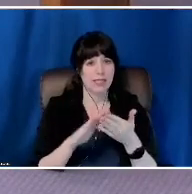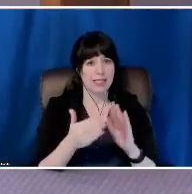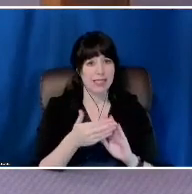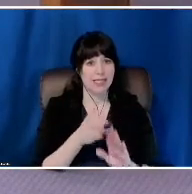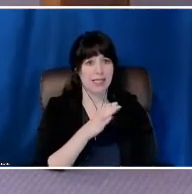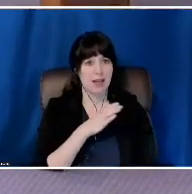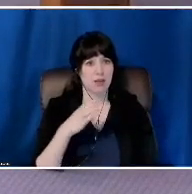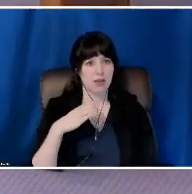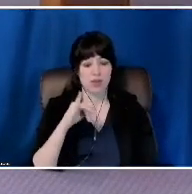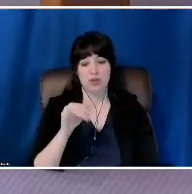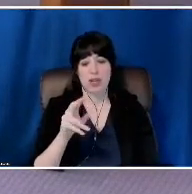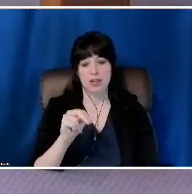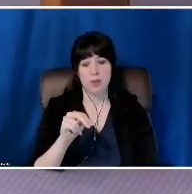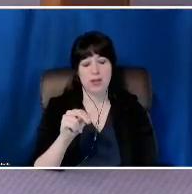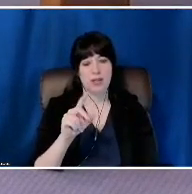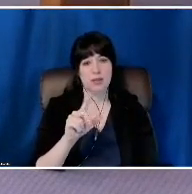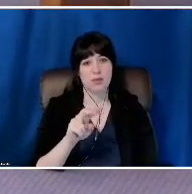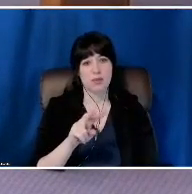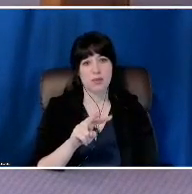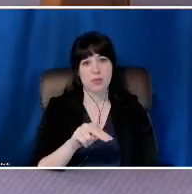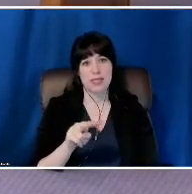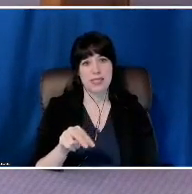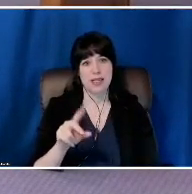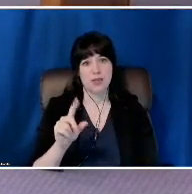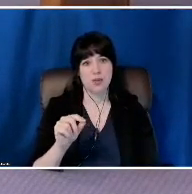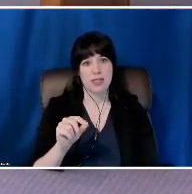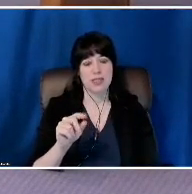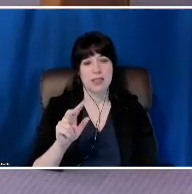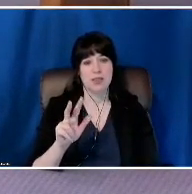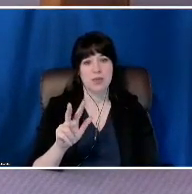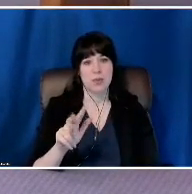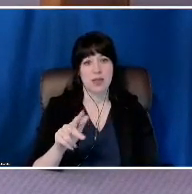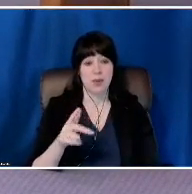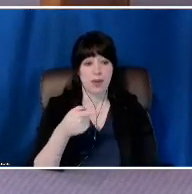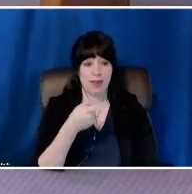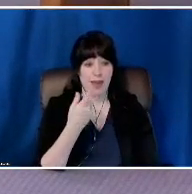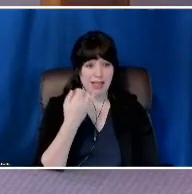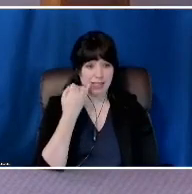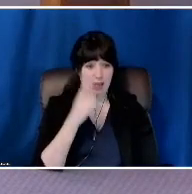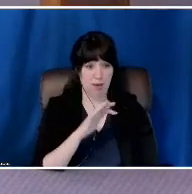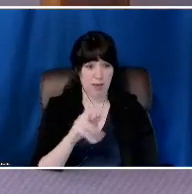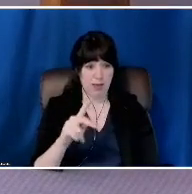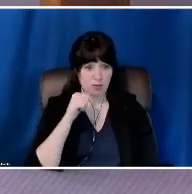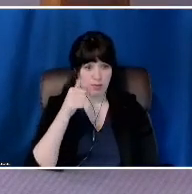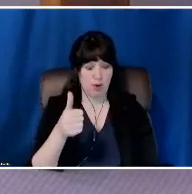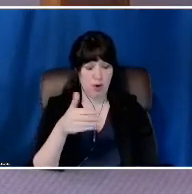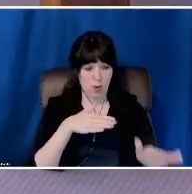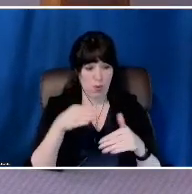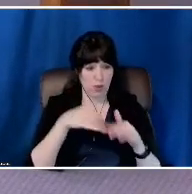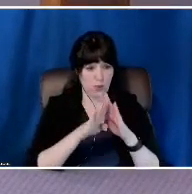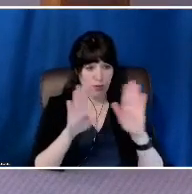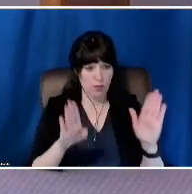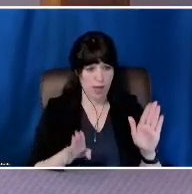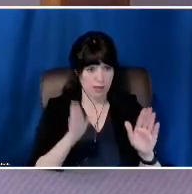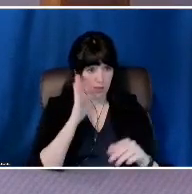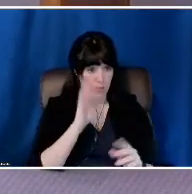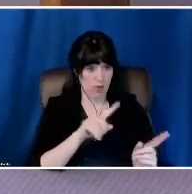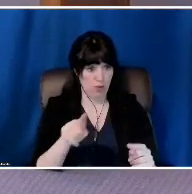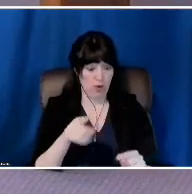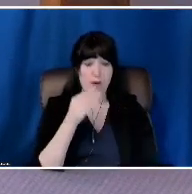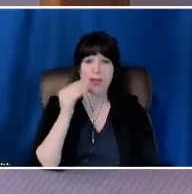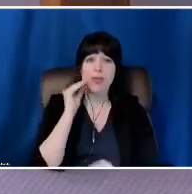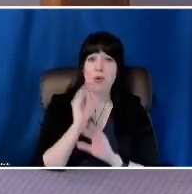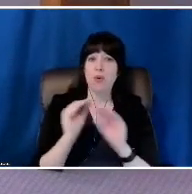January 22nd, 2023. Commissioner Bethel asked, if I come back tomorrow and can walk you into housing, will you go? The homeless woman,